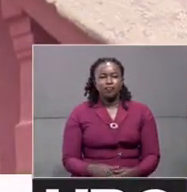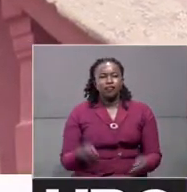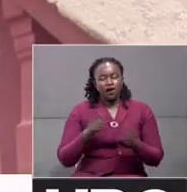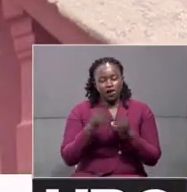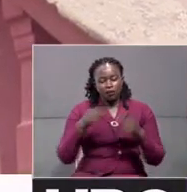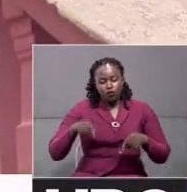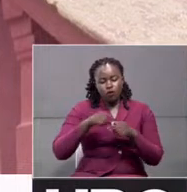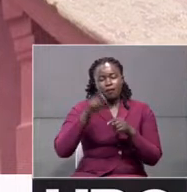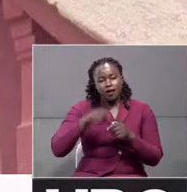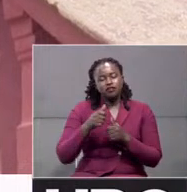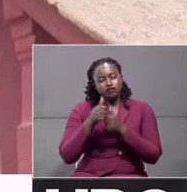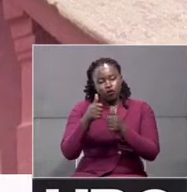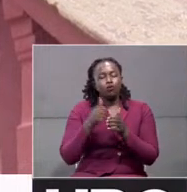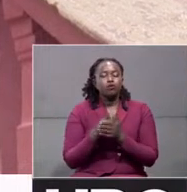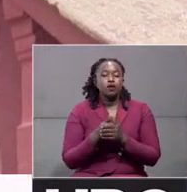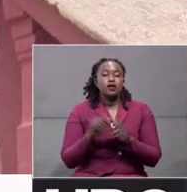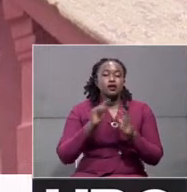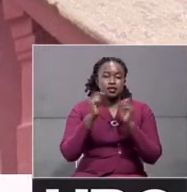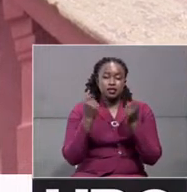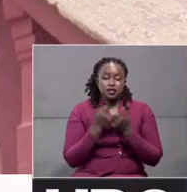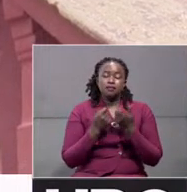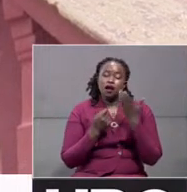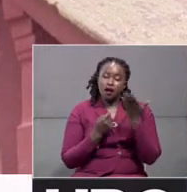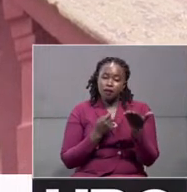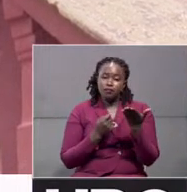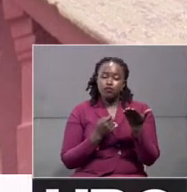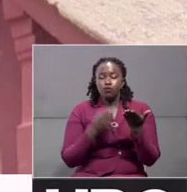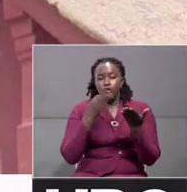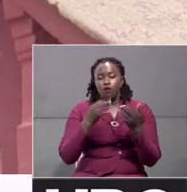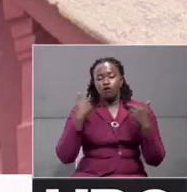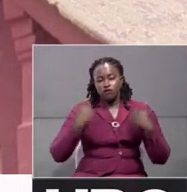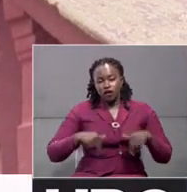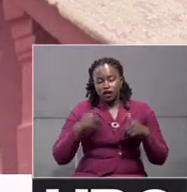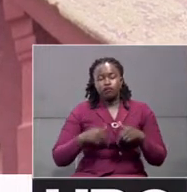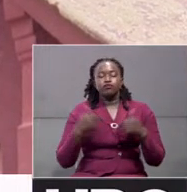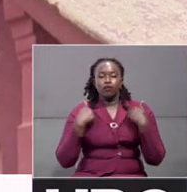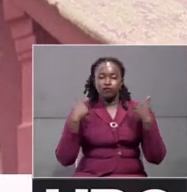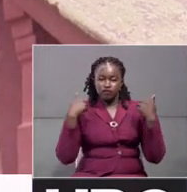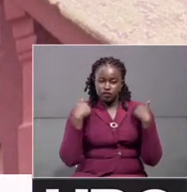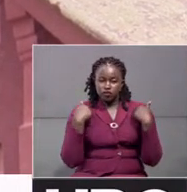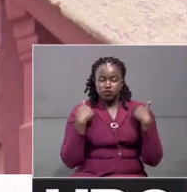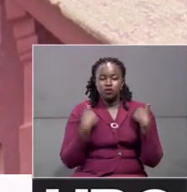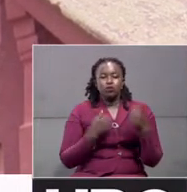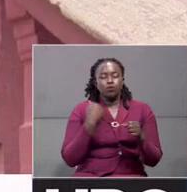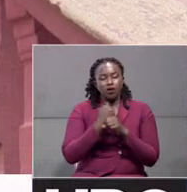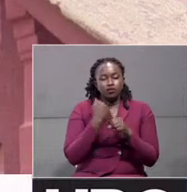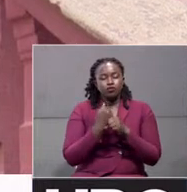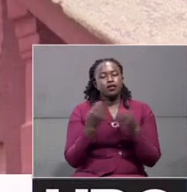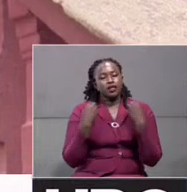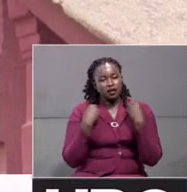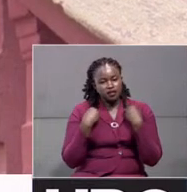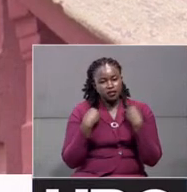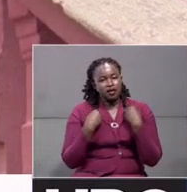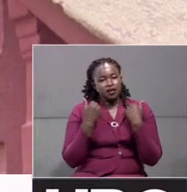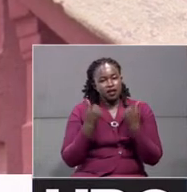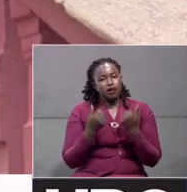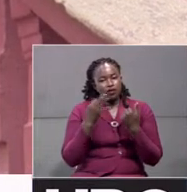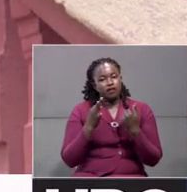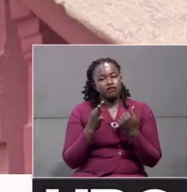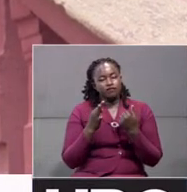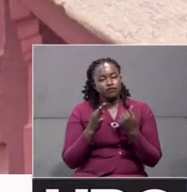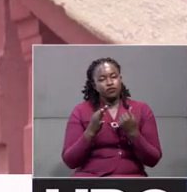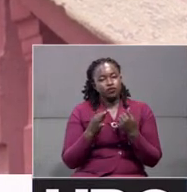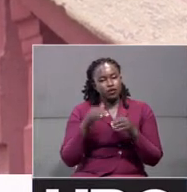to, and there's a team of health officials who are carrying out the exercise. So I'm referring such cases to